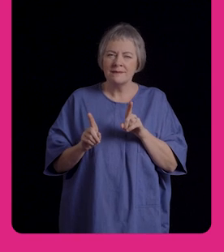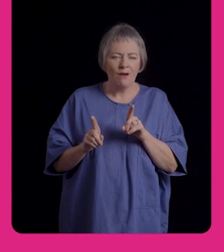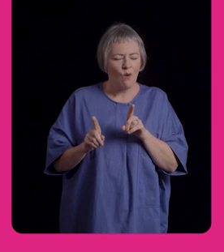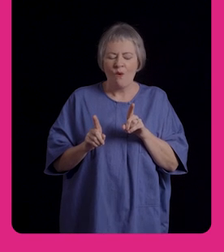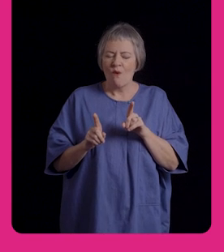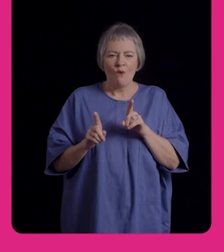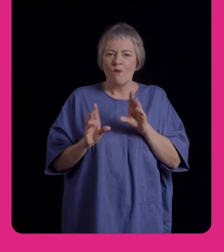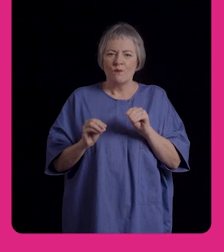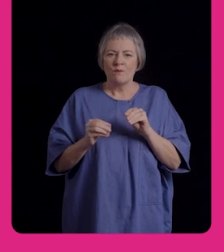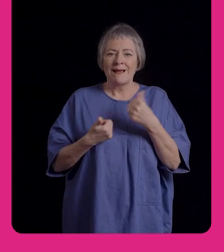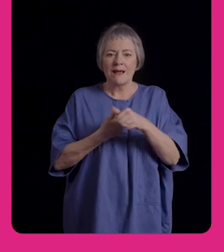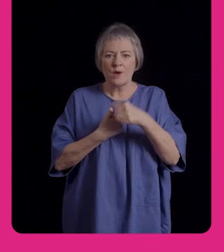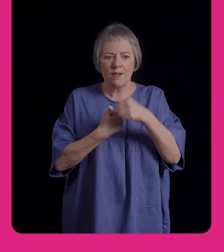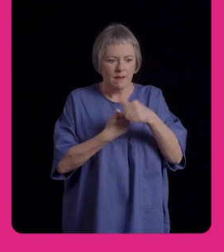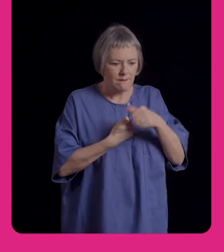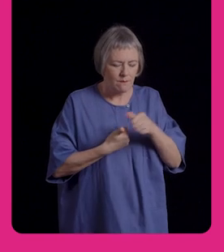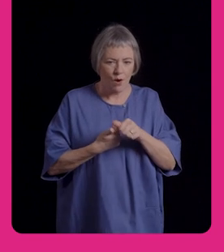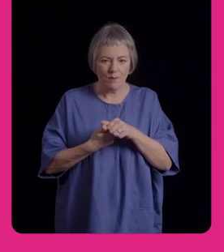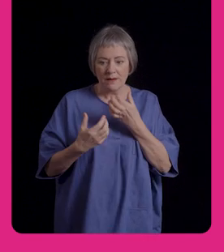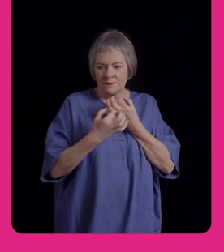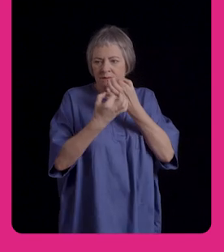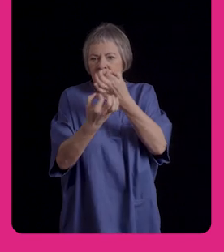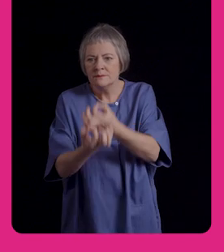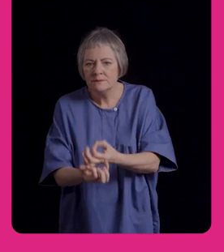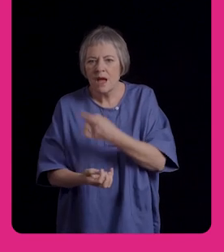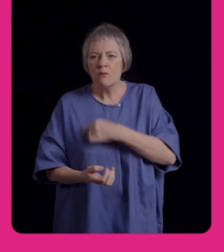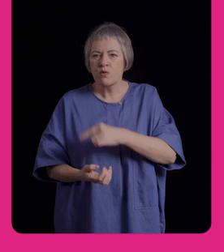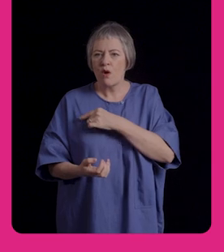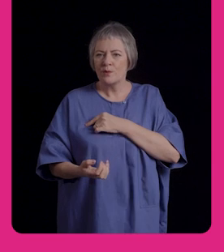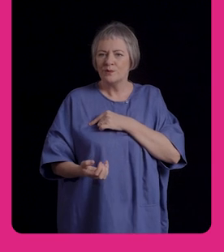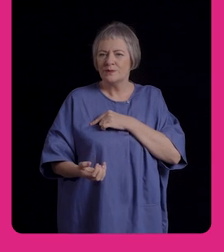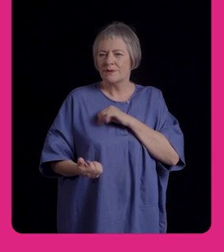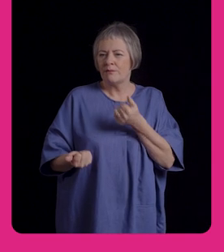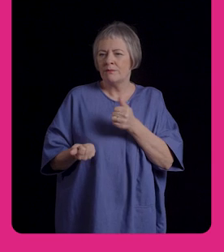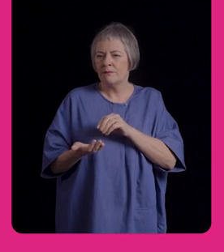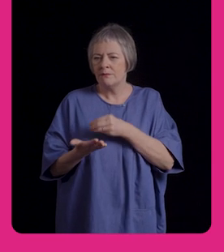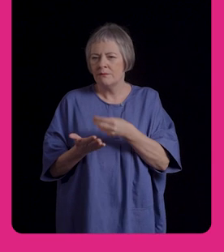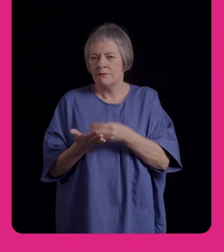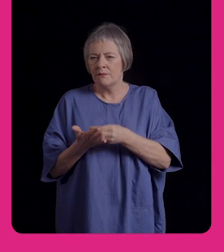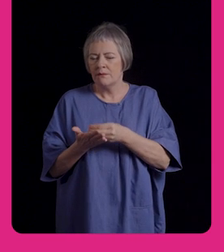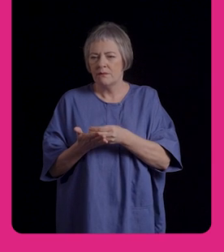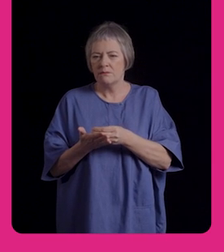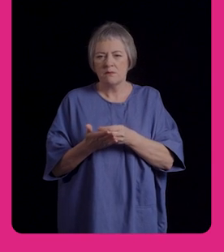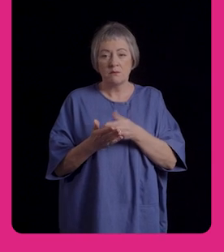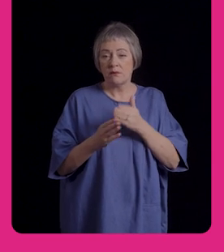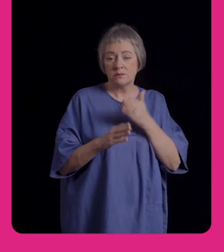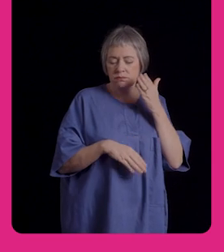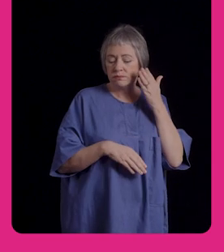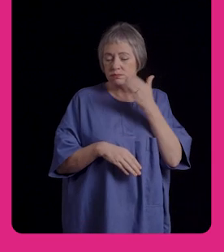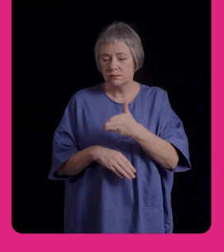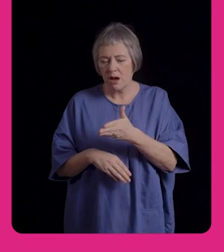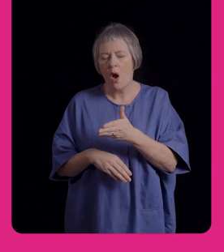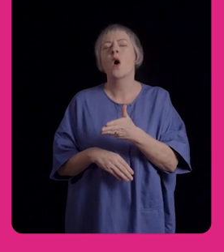resist a gamble. And so he's forever tempted by the promise of greater reward, and it has led him down some